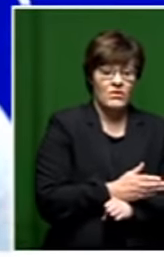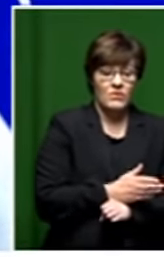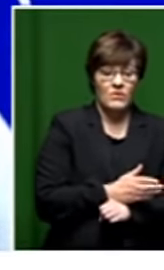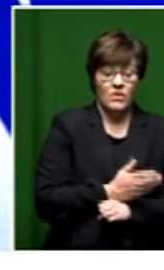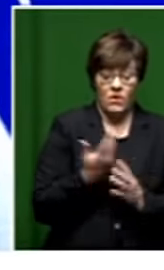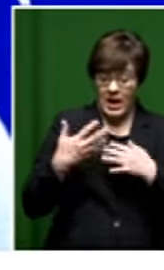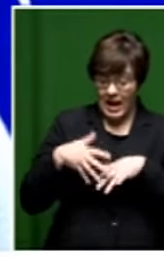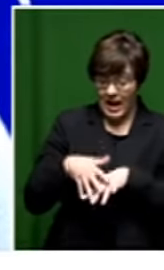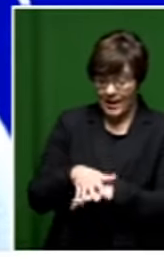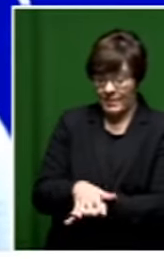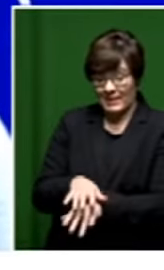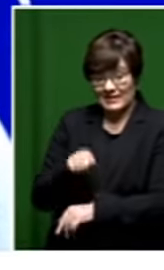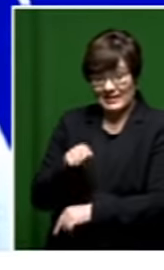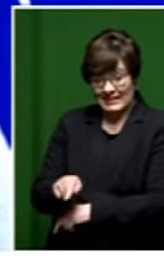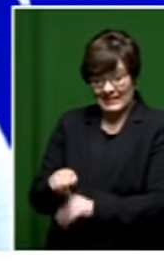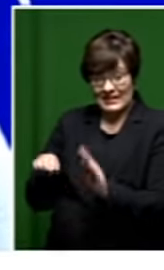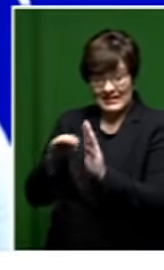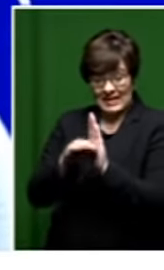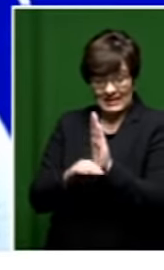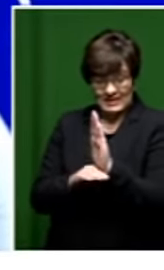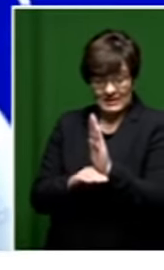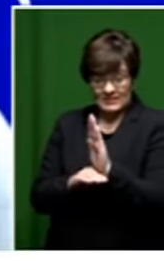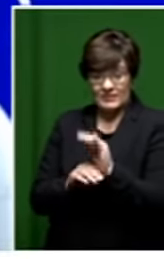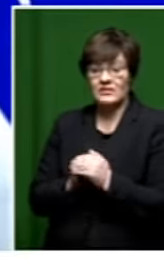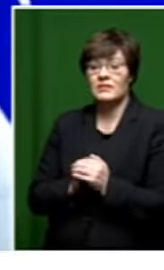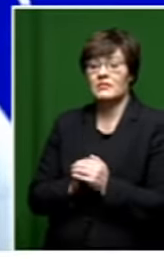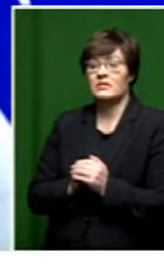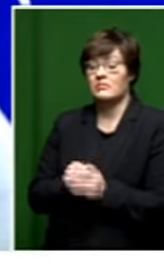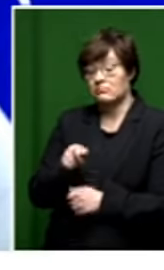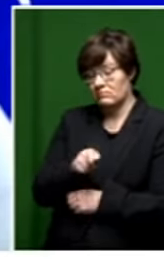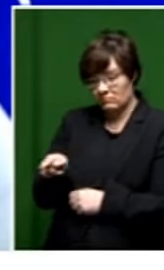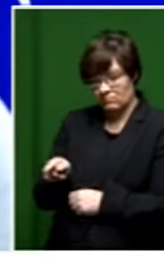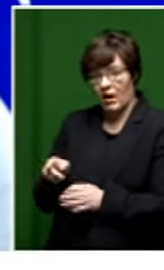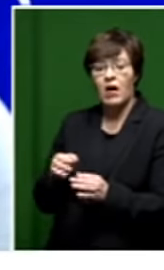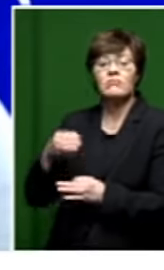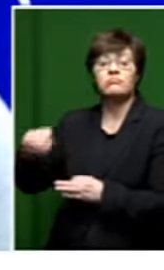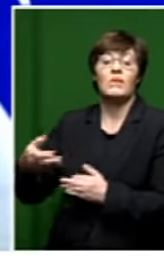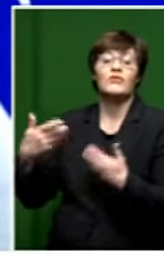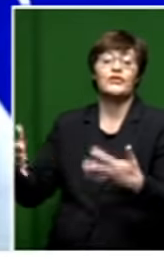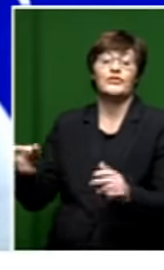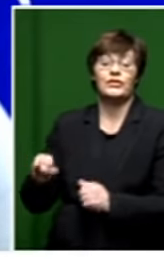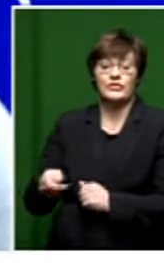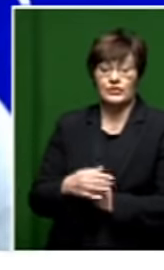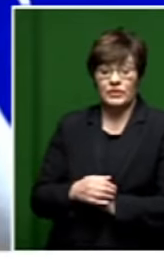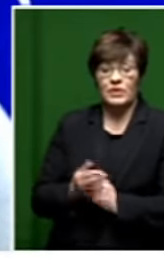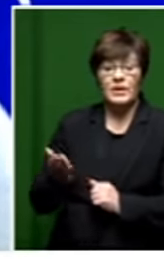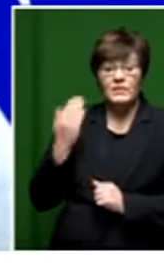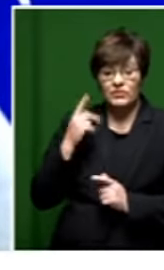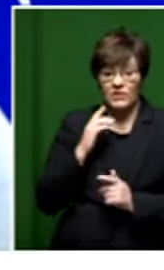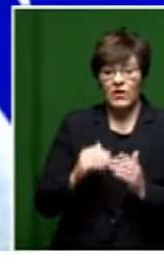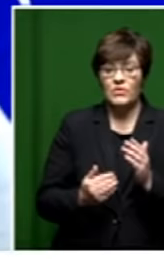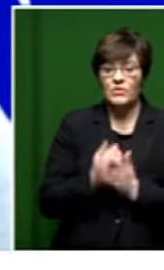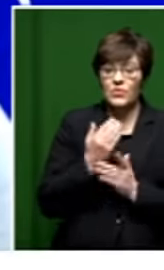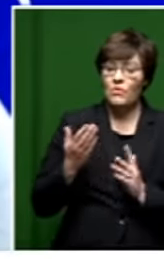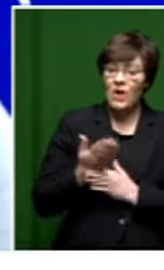we implemented the conduct standards for banks, the banks were quite ahead. And I think earlier on you spoke about the new